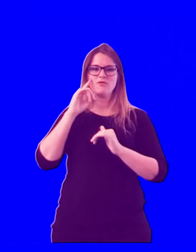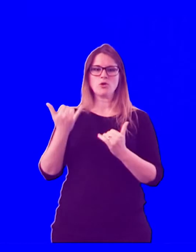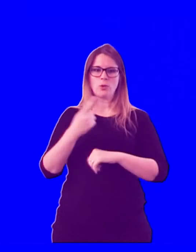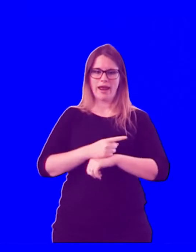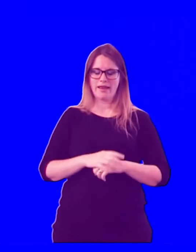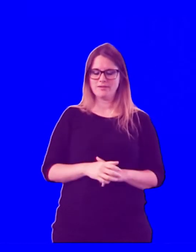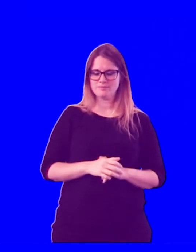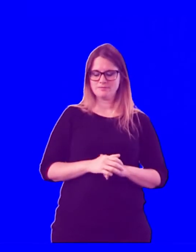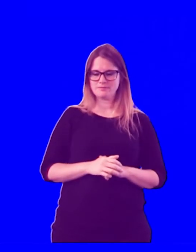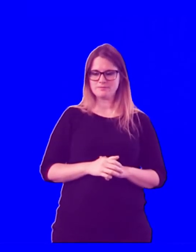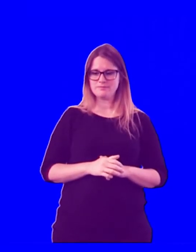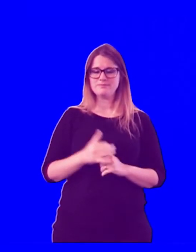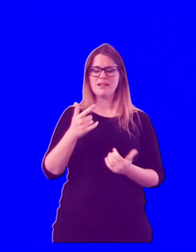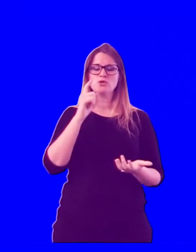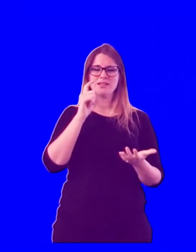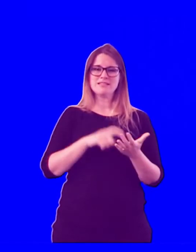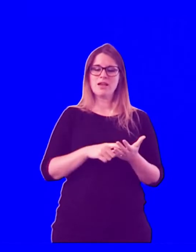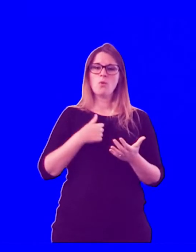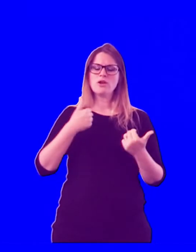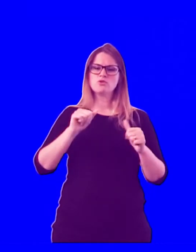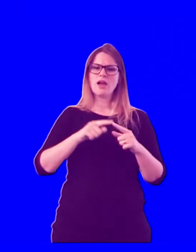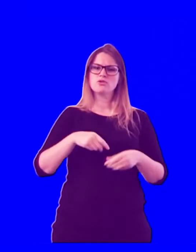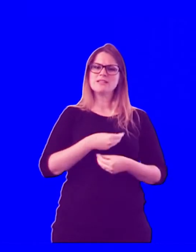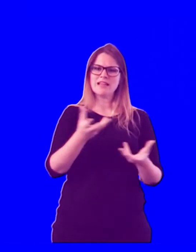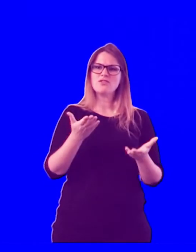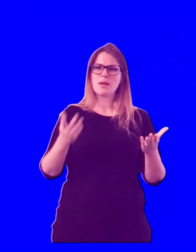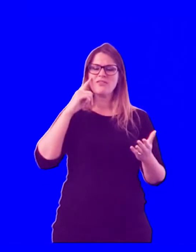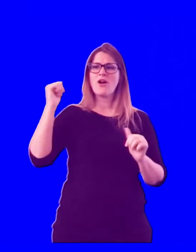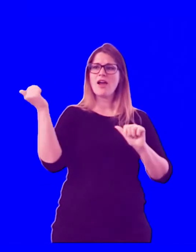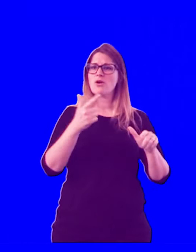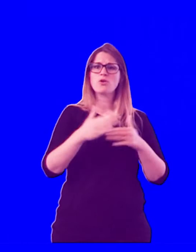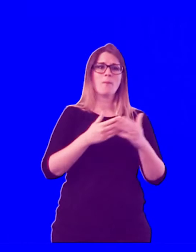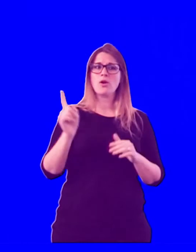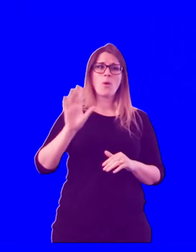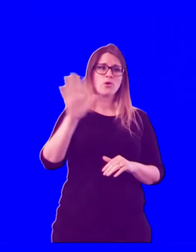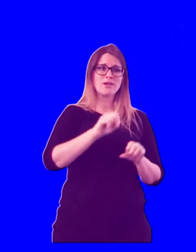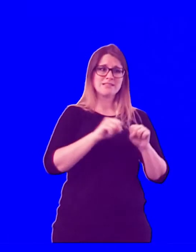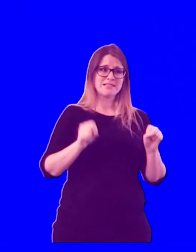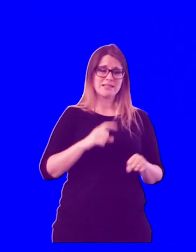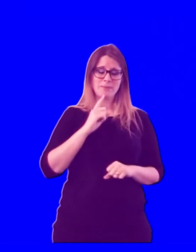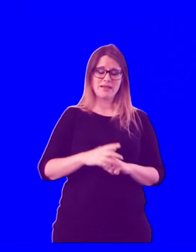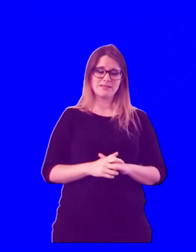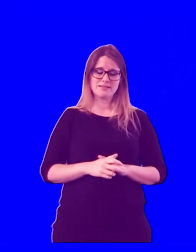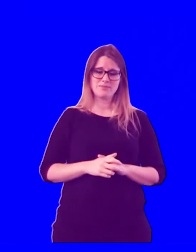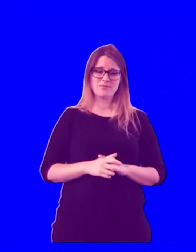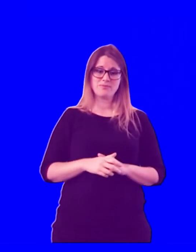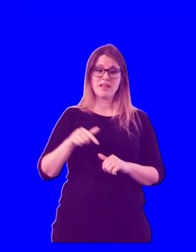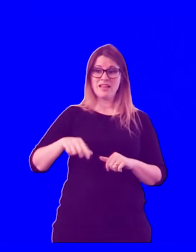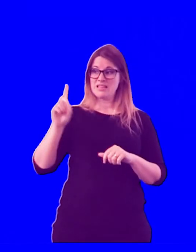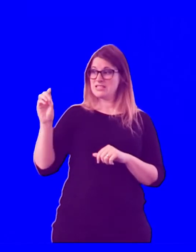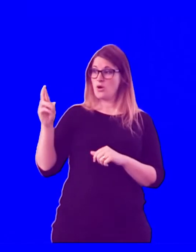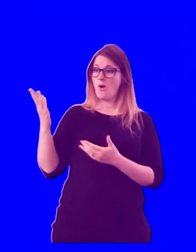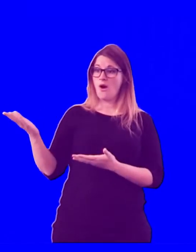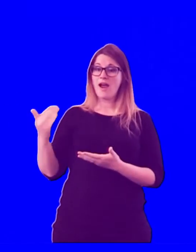accessible. As you can see, we've tried to deliver something for everyone, regardless of where your systems are. And the